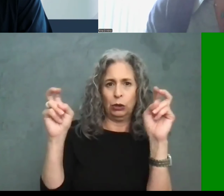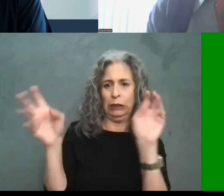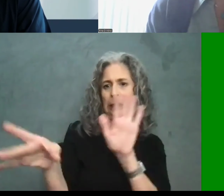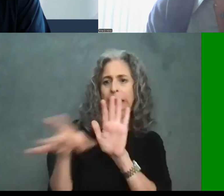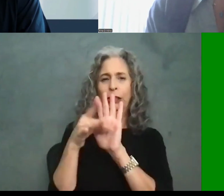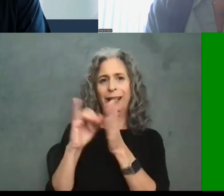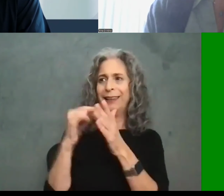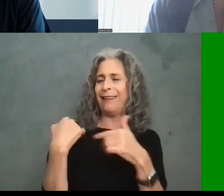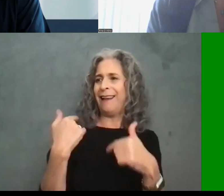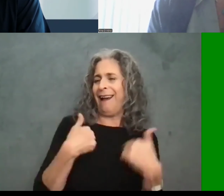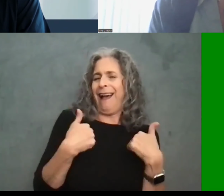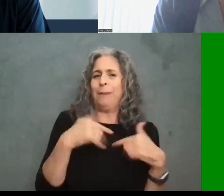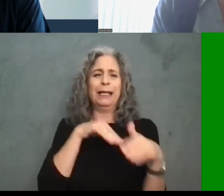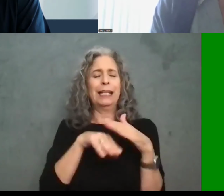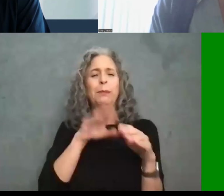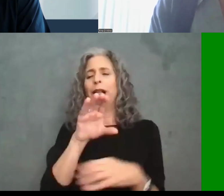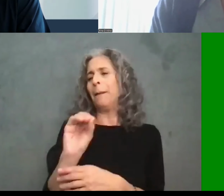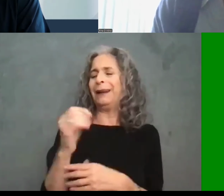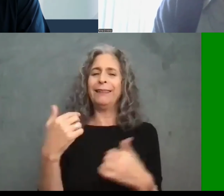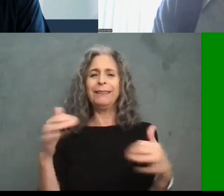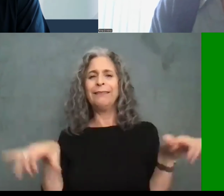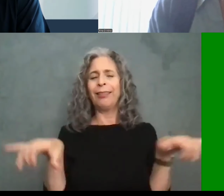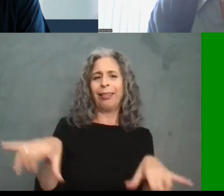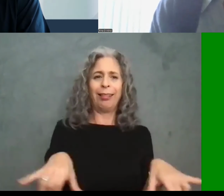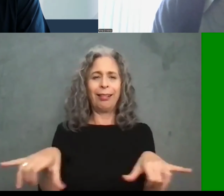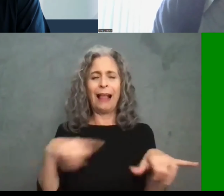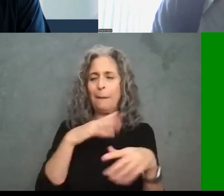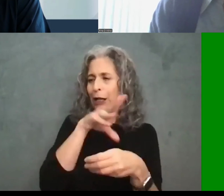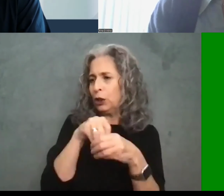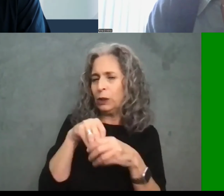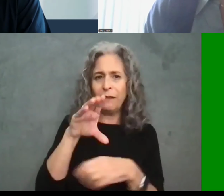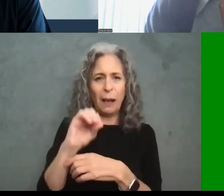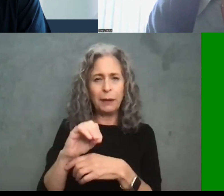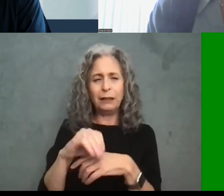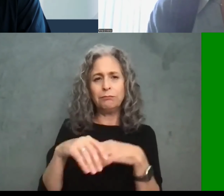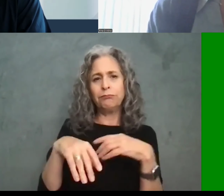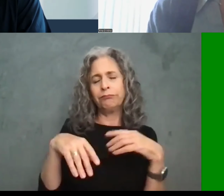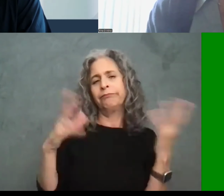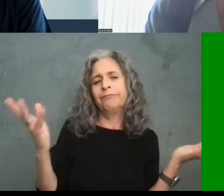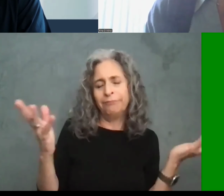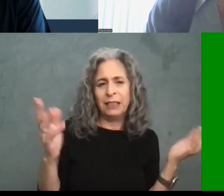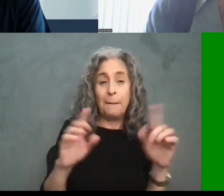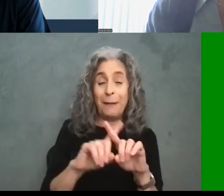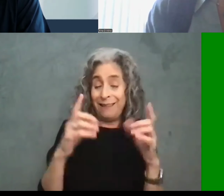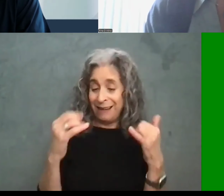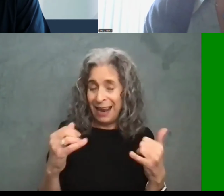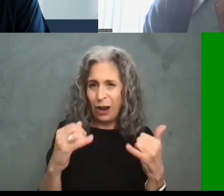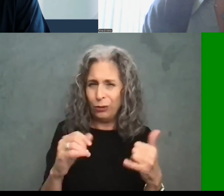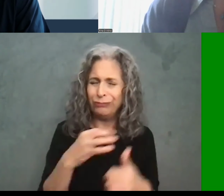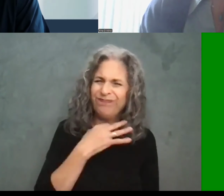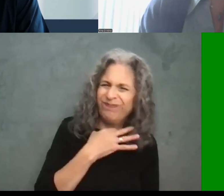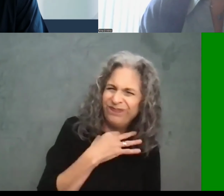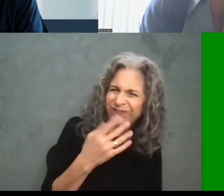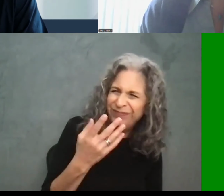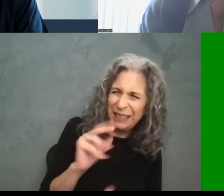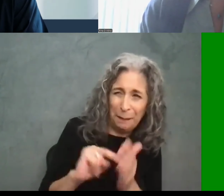kind of say, "Hey, I'm an accessible company. I'm an inclusive company." Blah blah blah blah. And so you kind of now you really wonder what does that